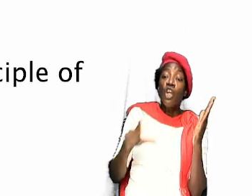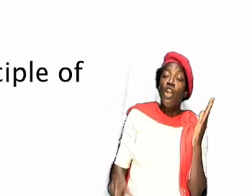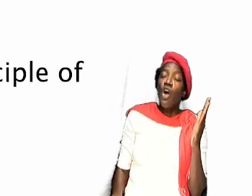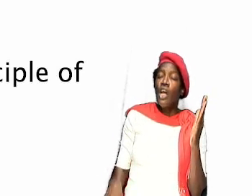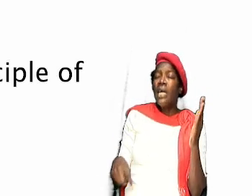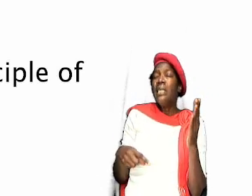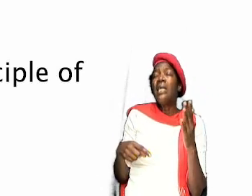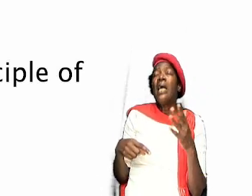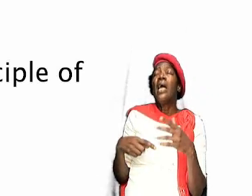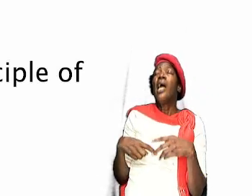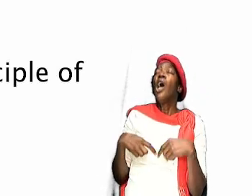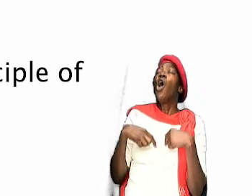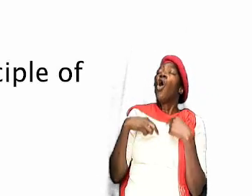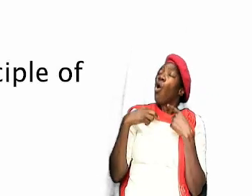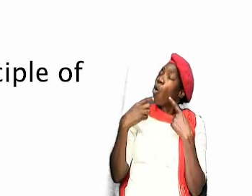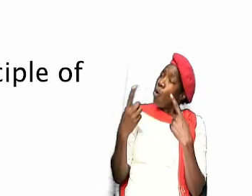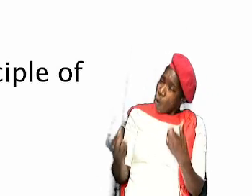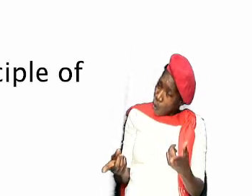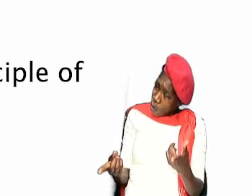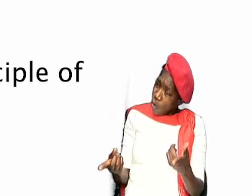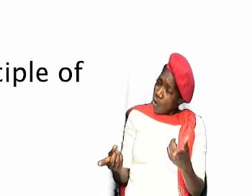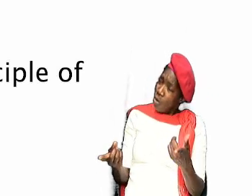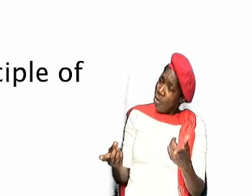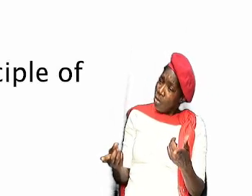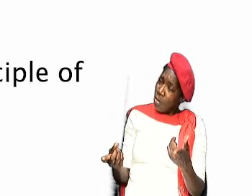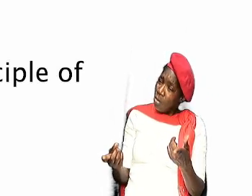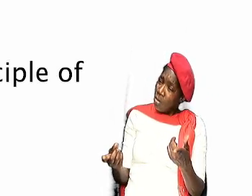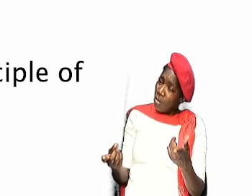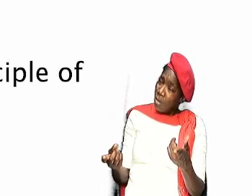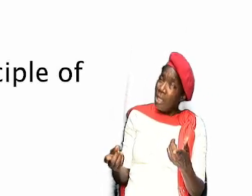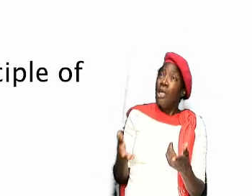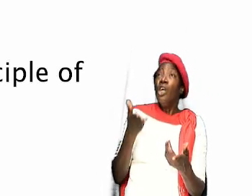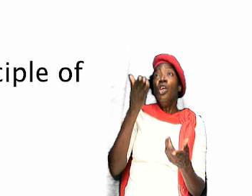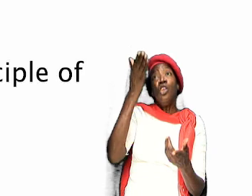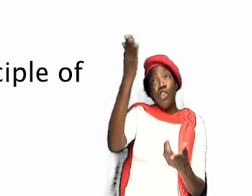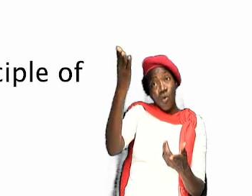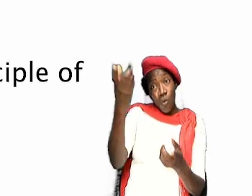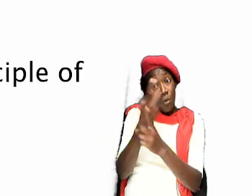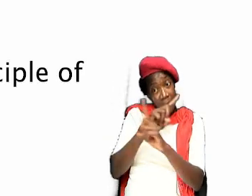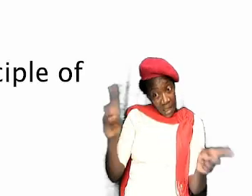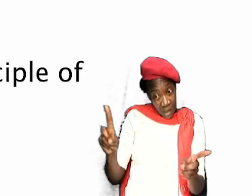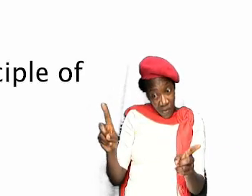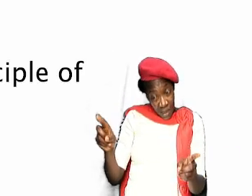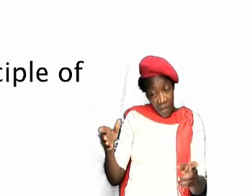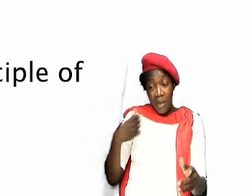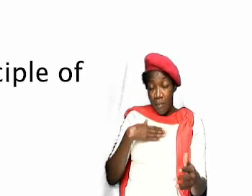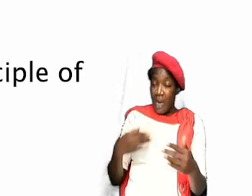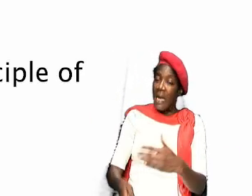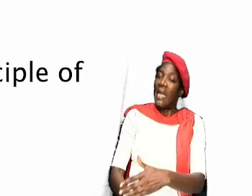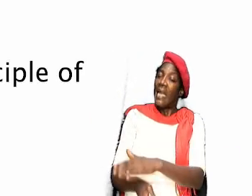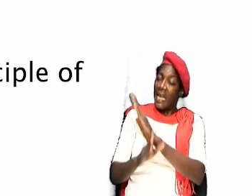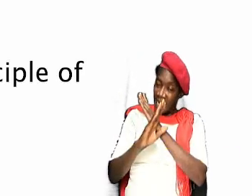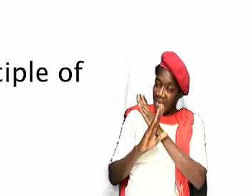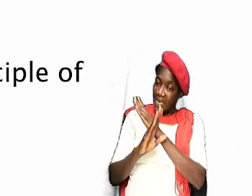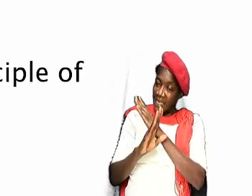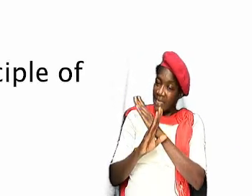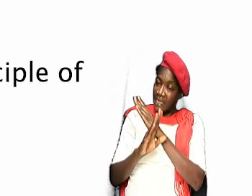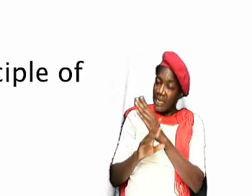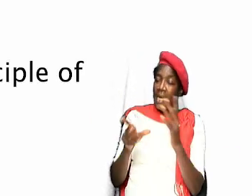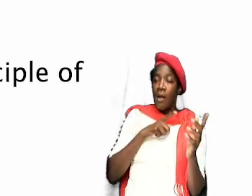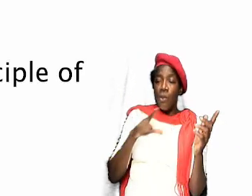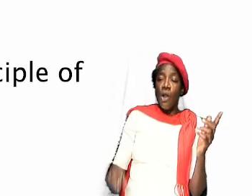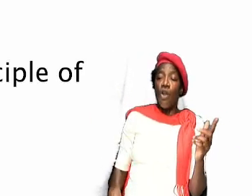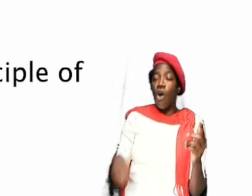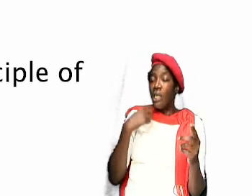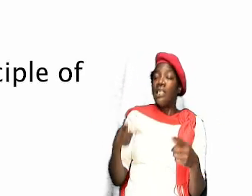go up to the Philistine? Will thou deliver them into my hand? And the Lord said unto David,